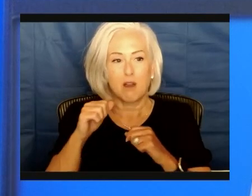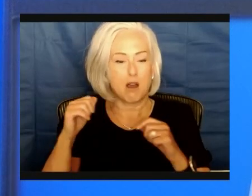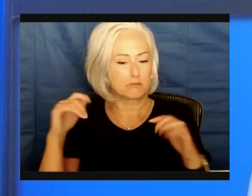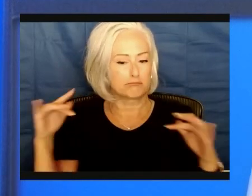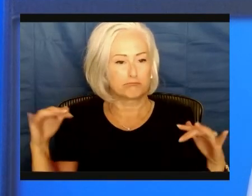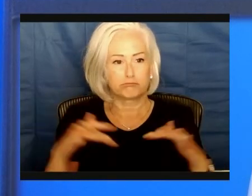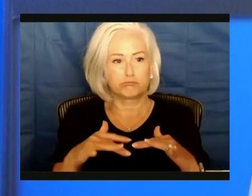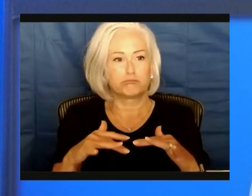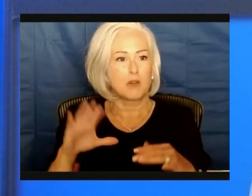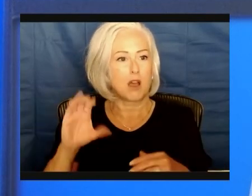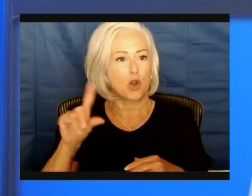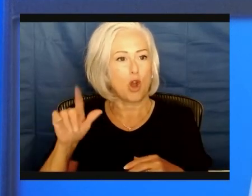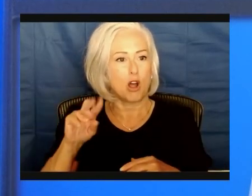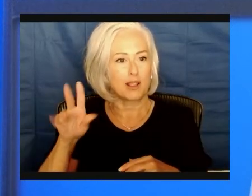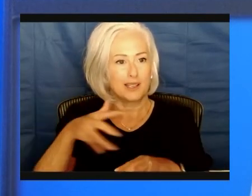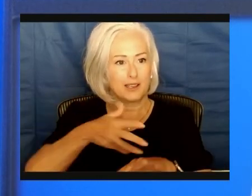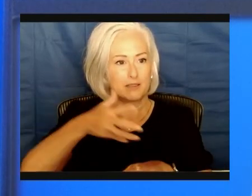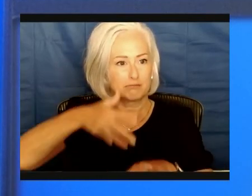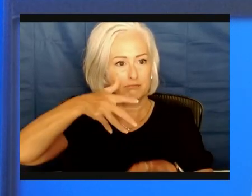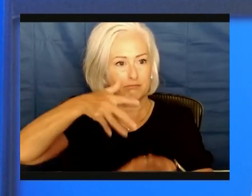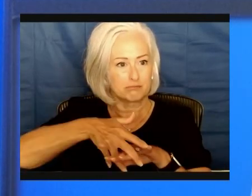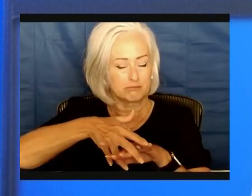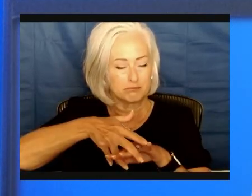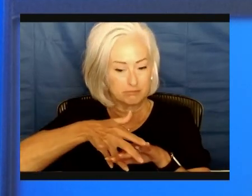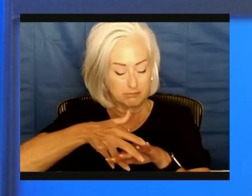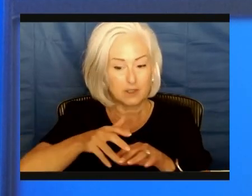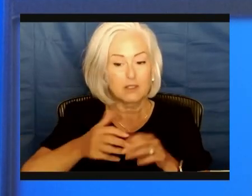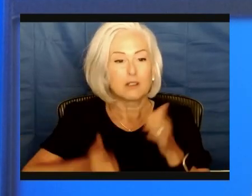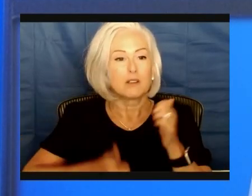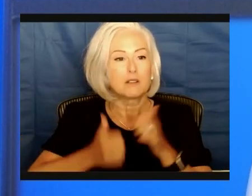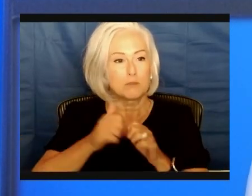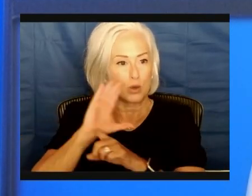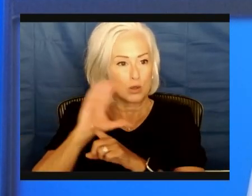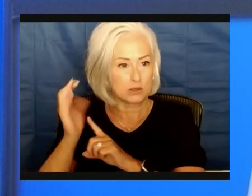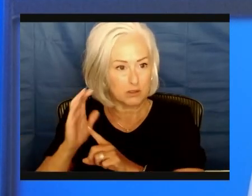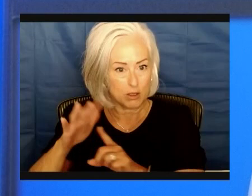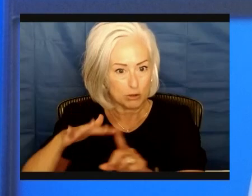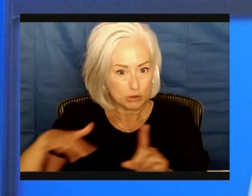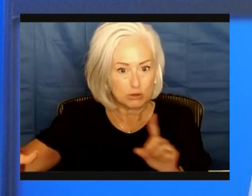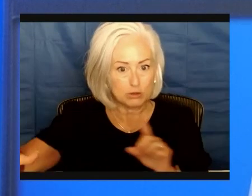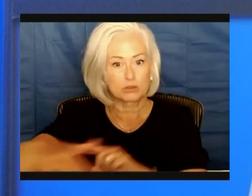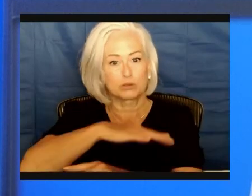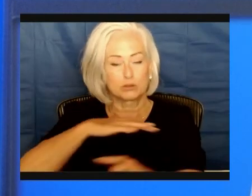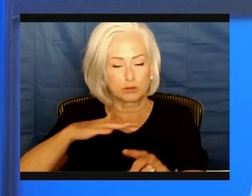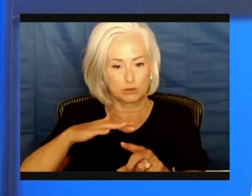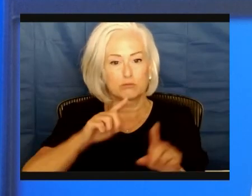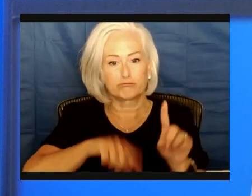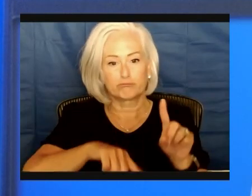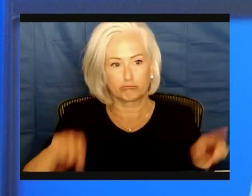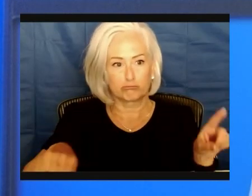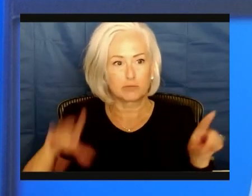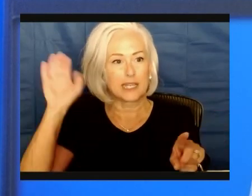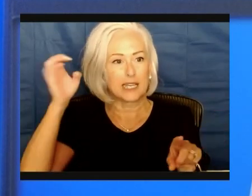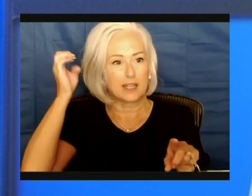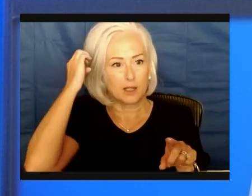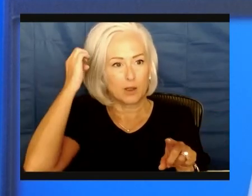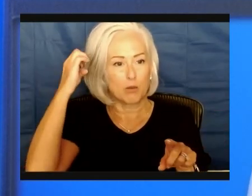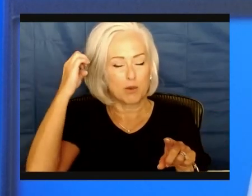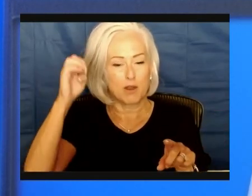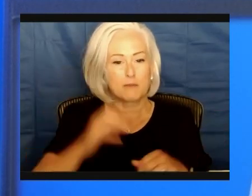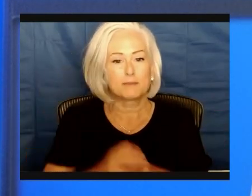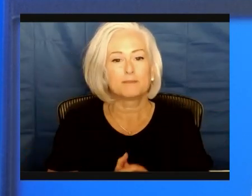the cultures and there are unique things about Ethiopia. So Ethiopia is